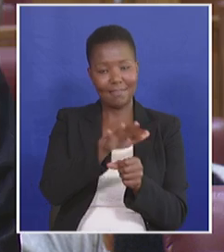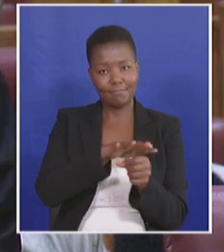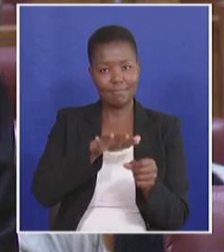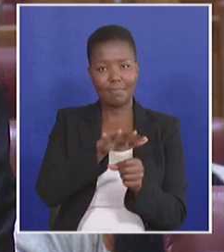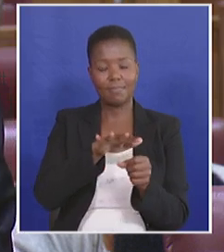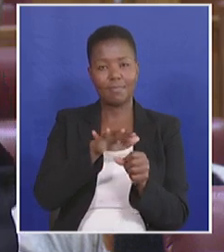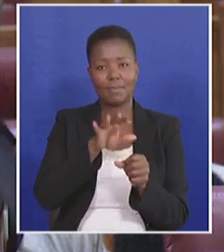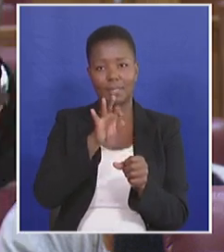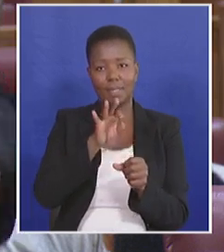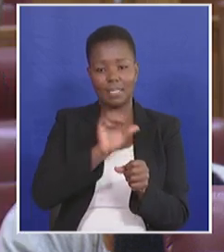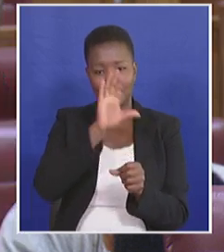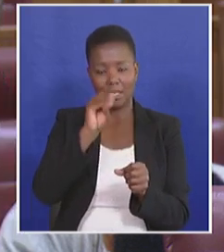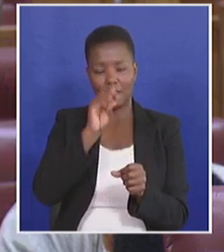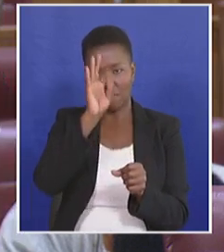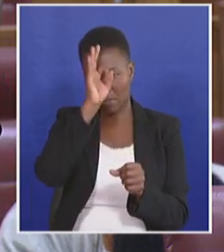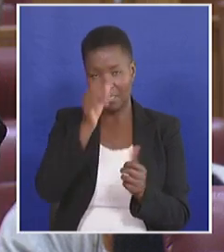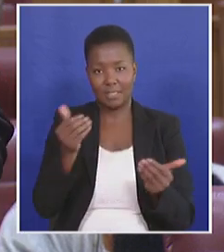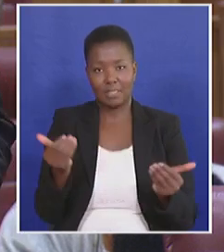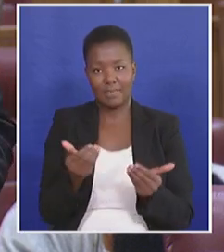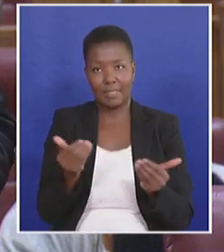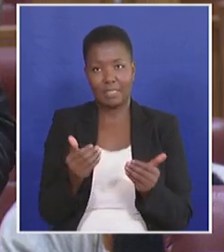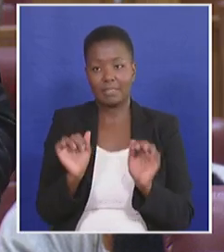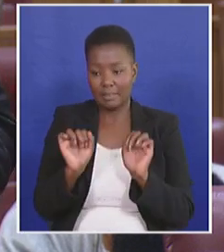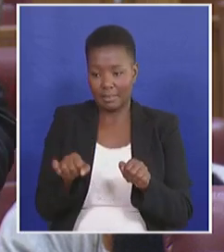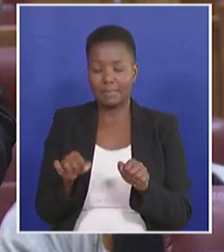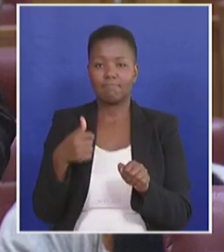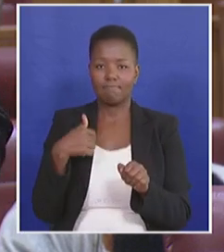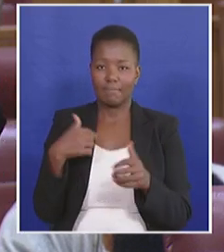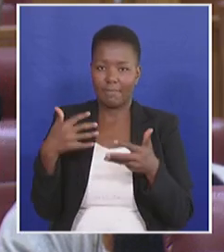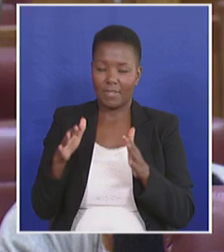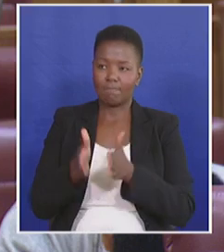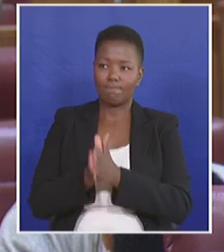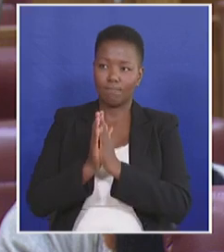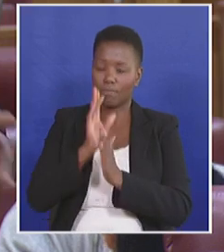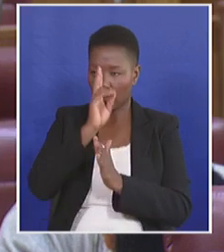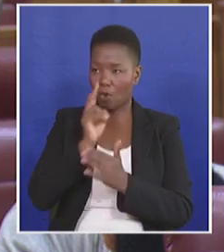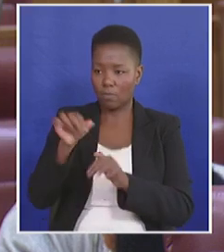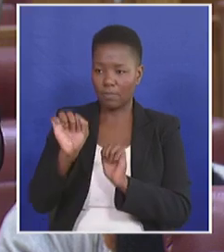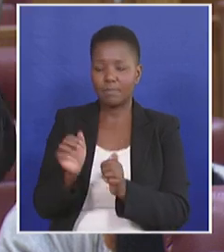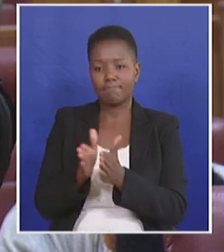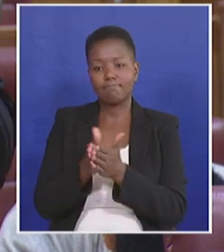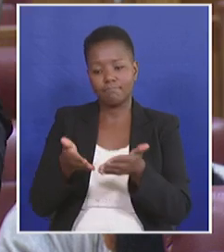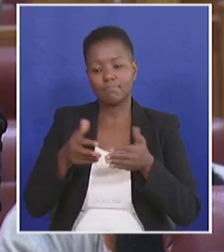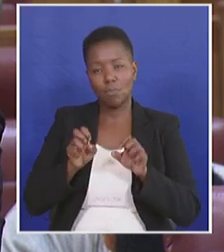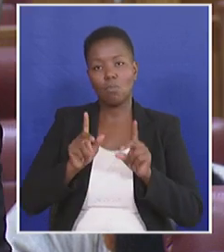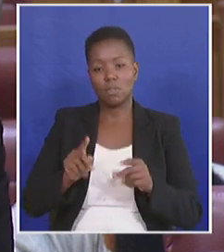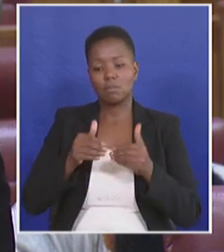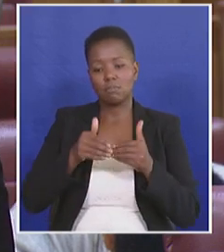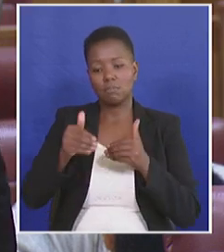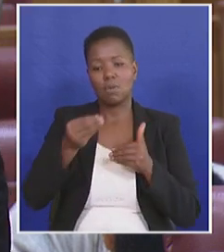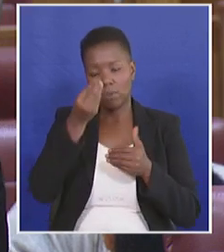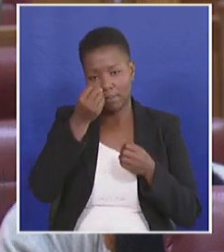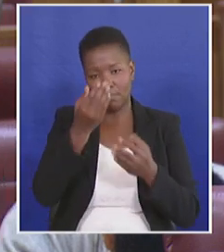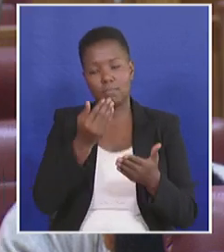the South African Police Service. But I really do ask Honourable Chair that I be given an opportunity to work on the factual